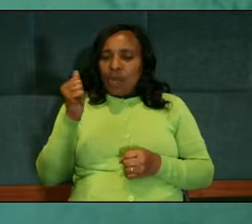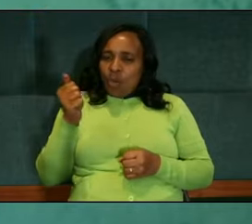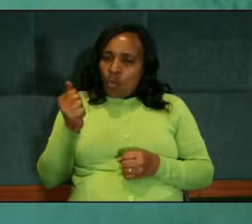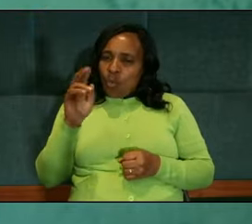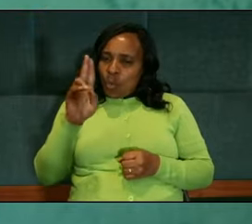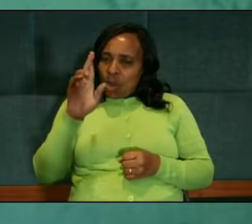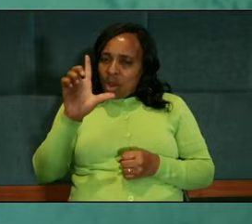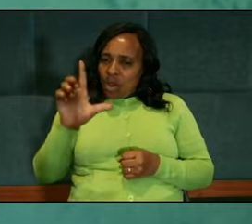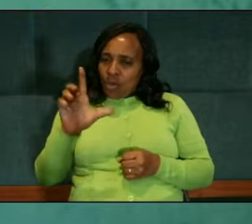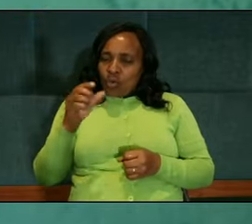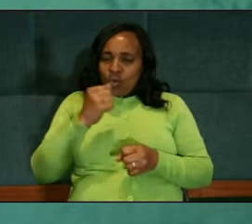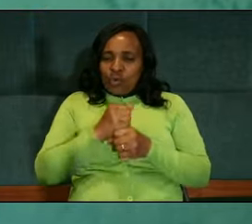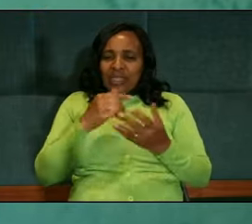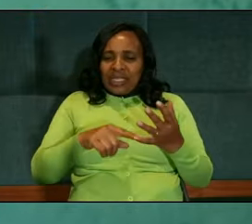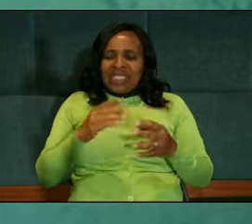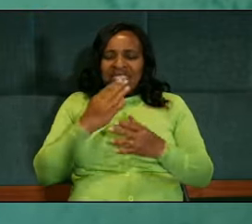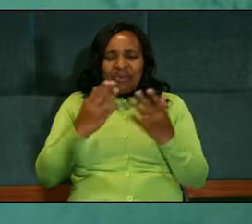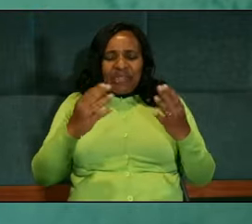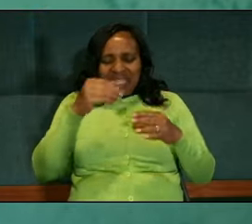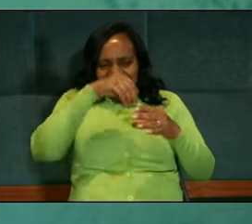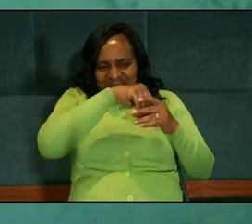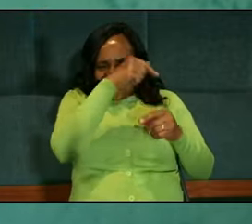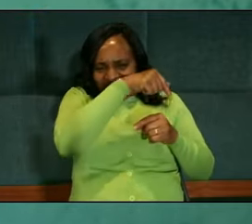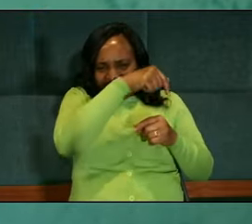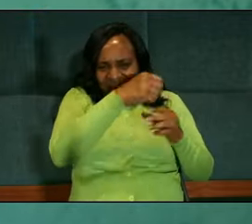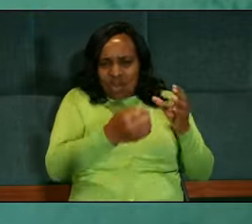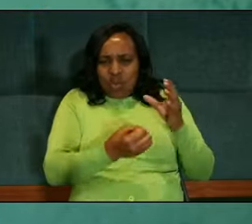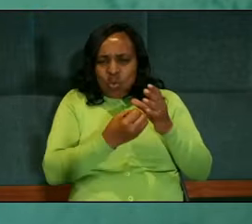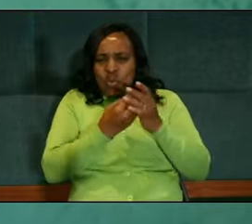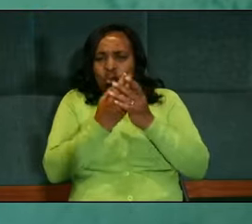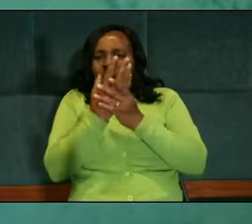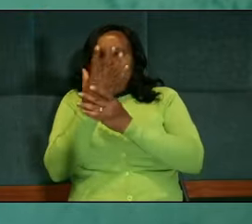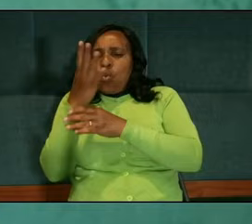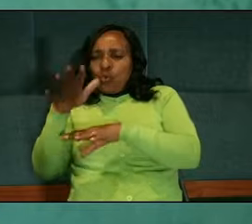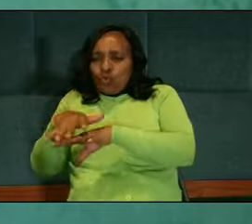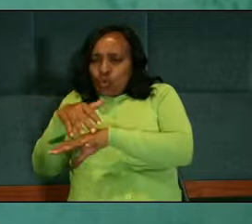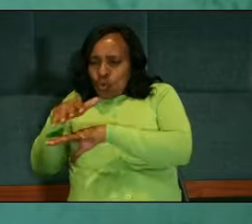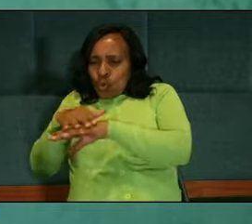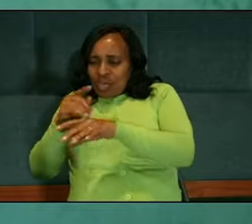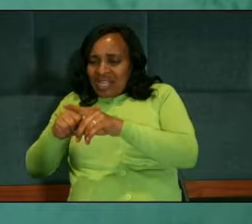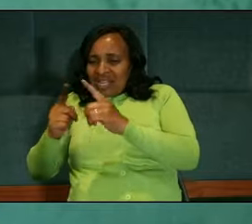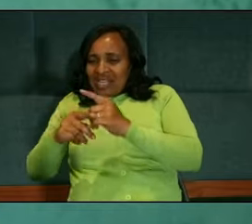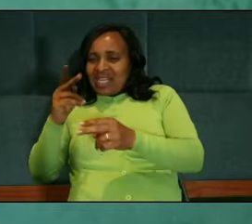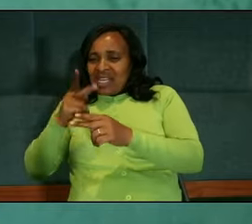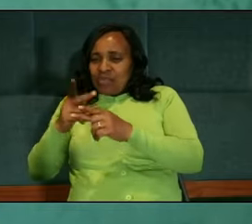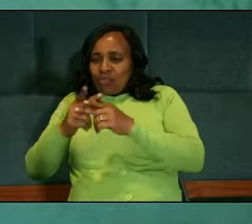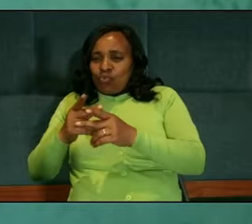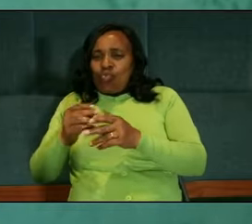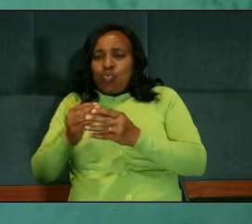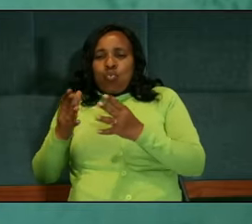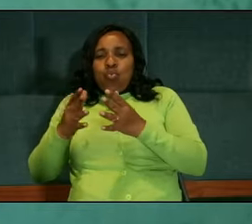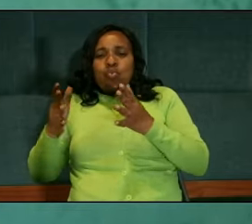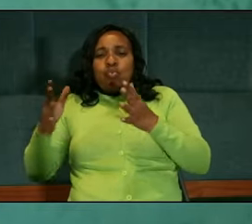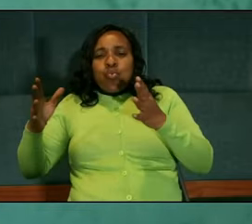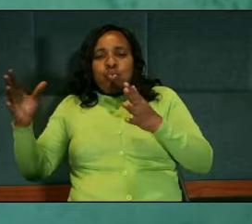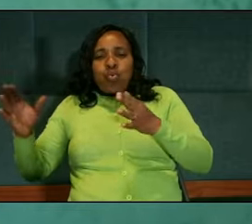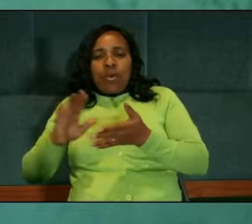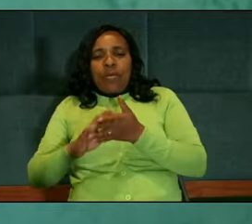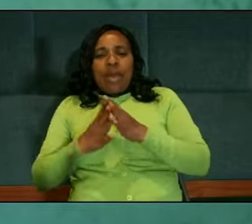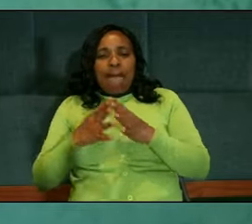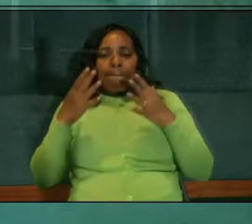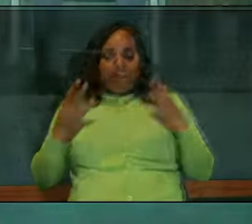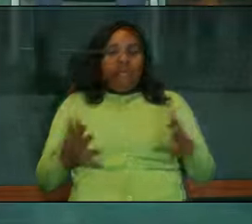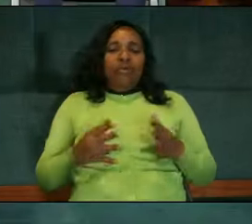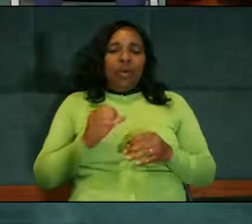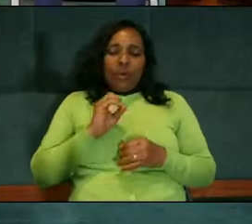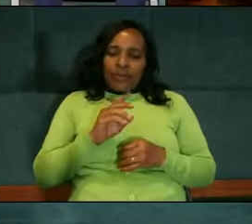I feel like it was something that was growing, and it started with the love that Jonathan had for David, and it just kept on growing. All